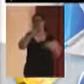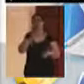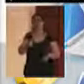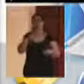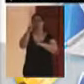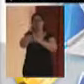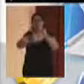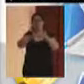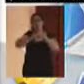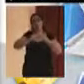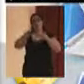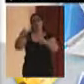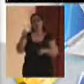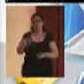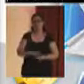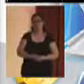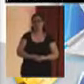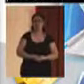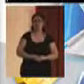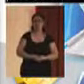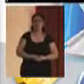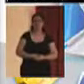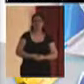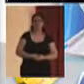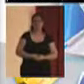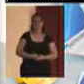so we have to see how we can solve that problem for them.